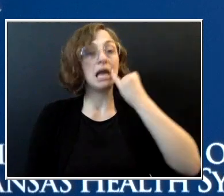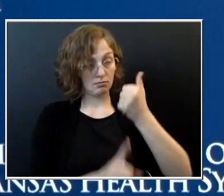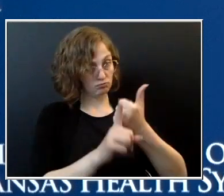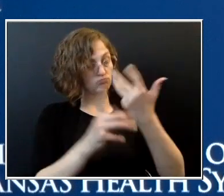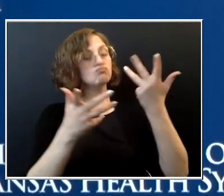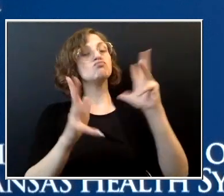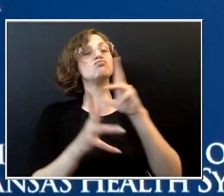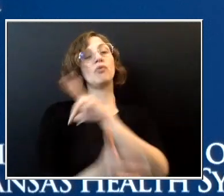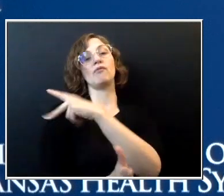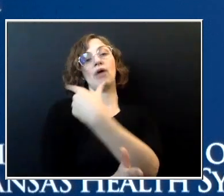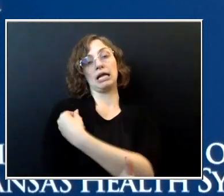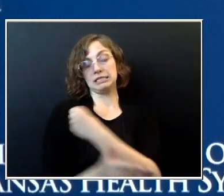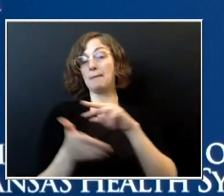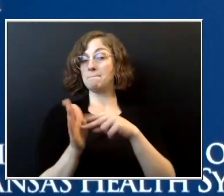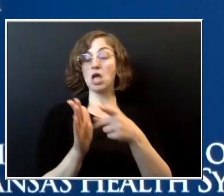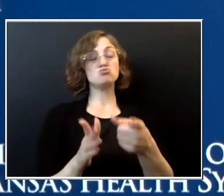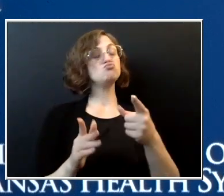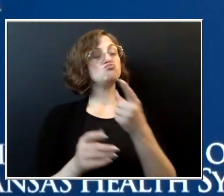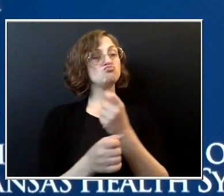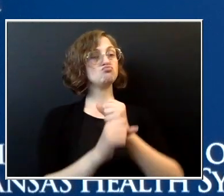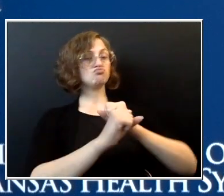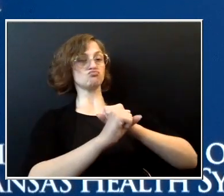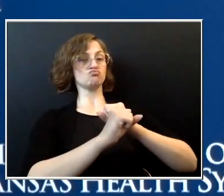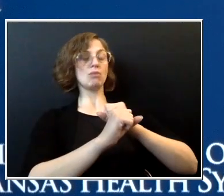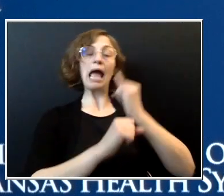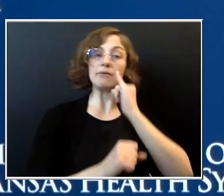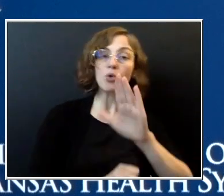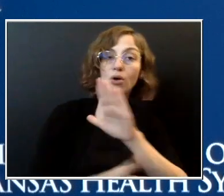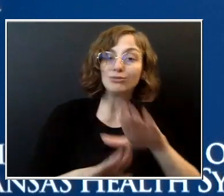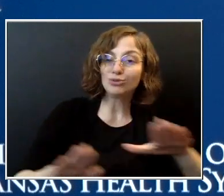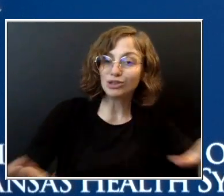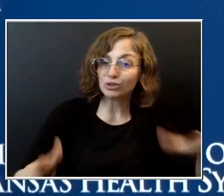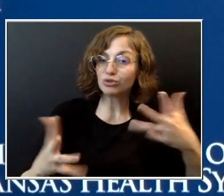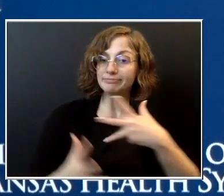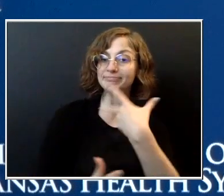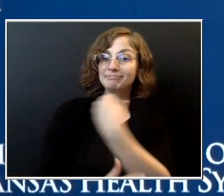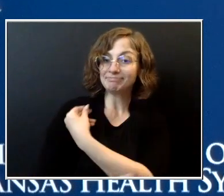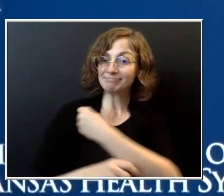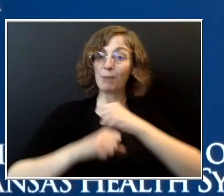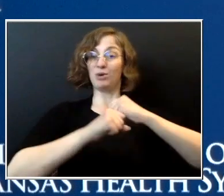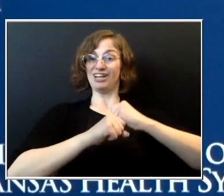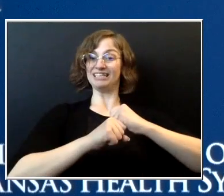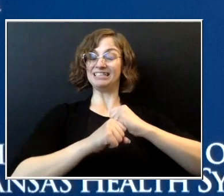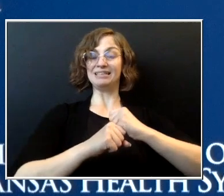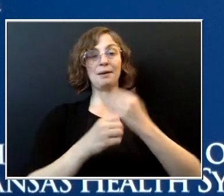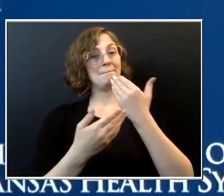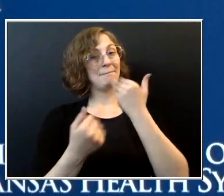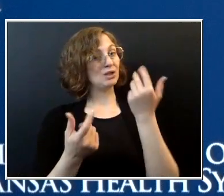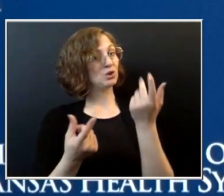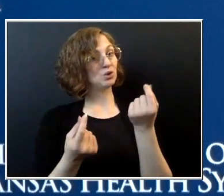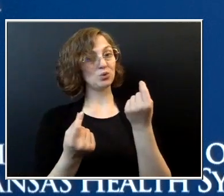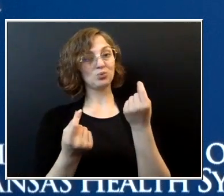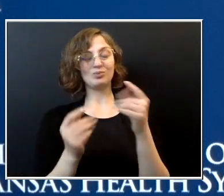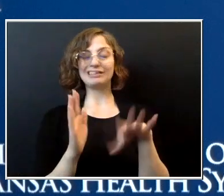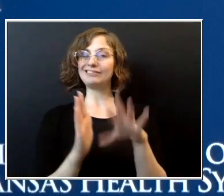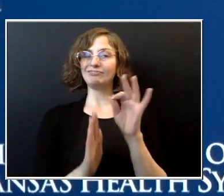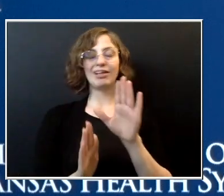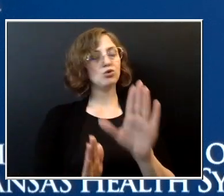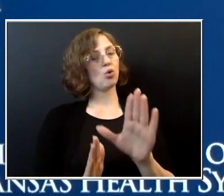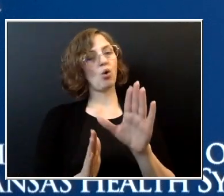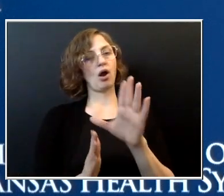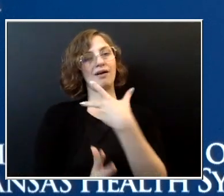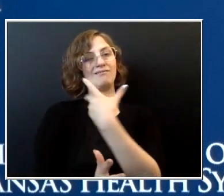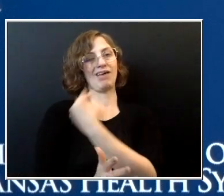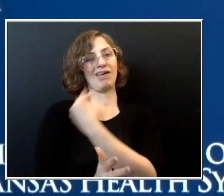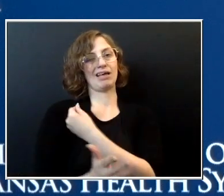disease. If your children have been vaccinated, they are protected from the disease. Best thing to do is try to run down your vaccination records, and